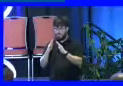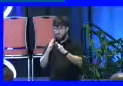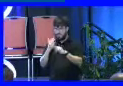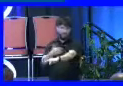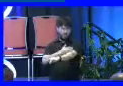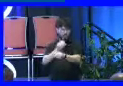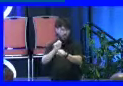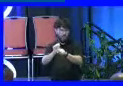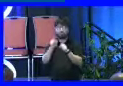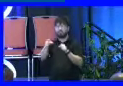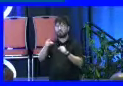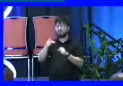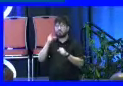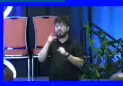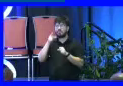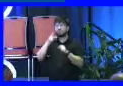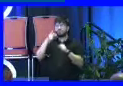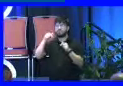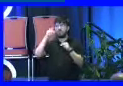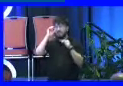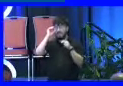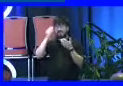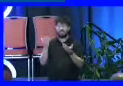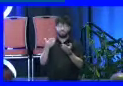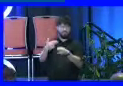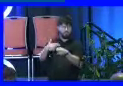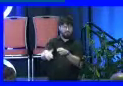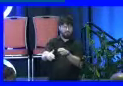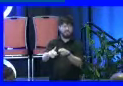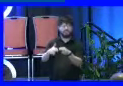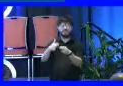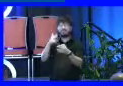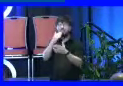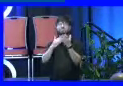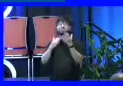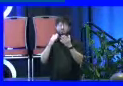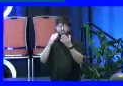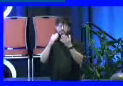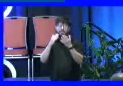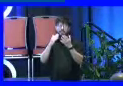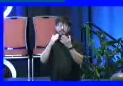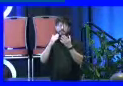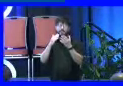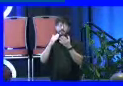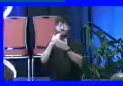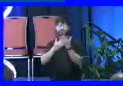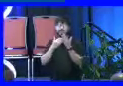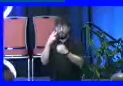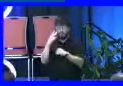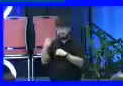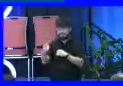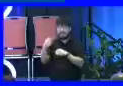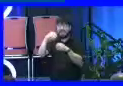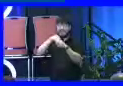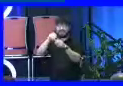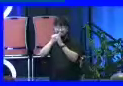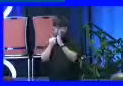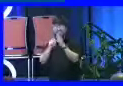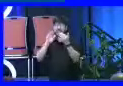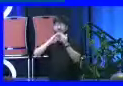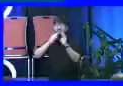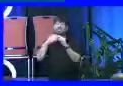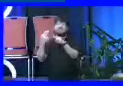this work. But first, I'm just going to briefly highlight some of the common components that we're seeing in states and communities that are